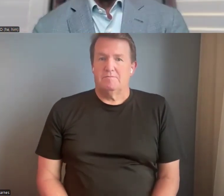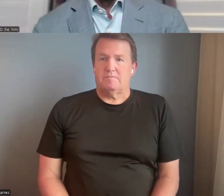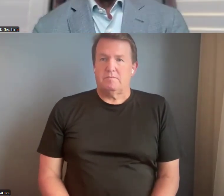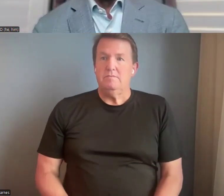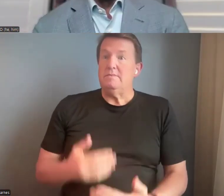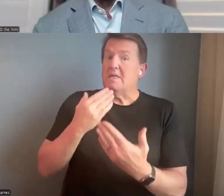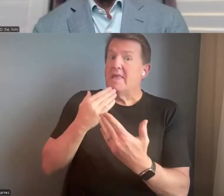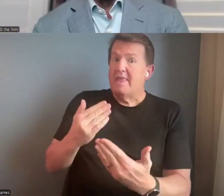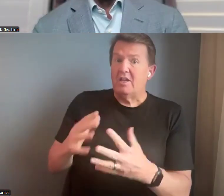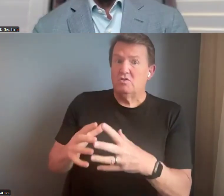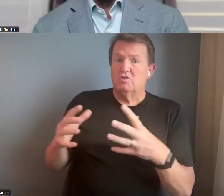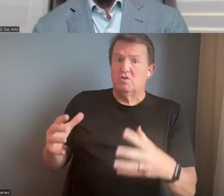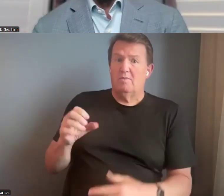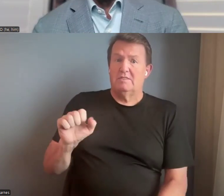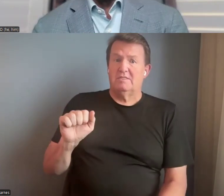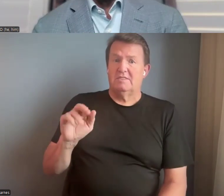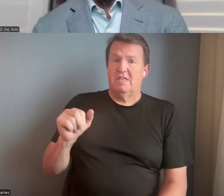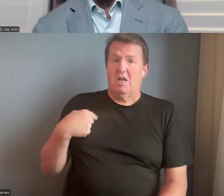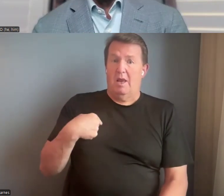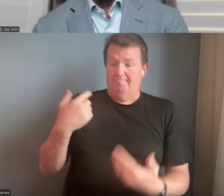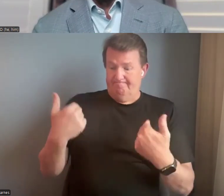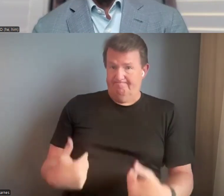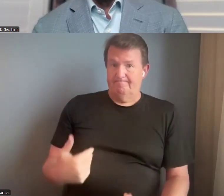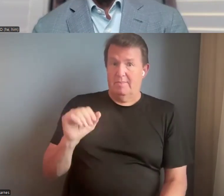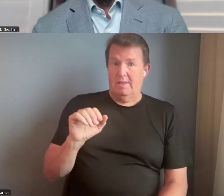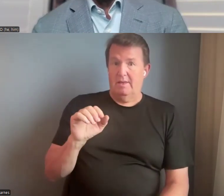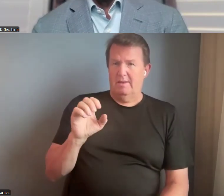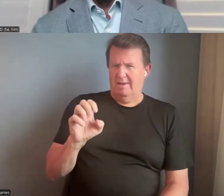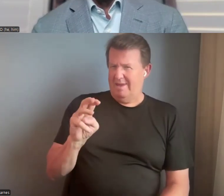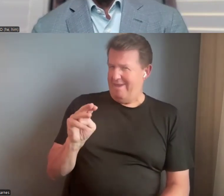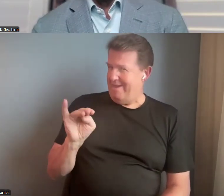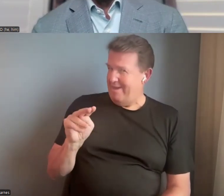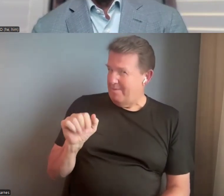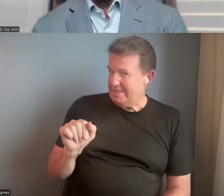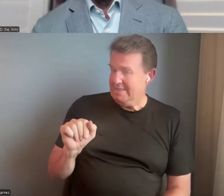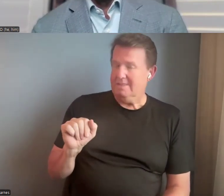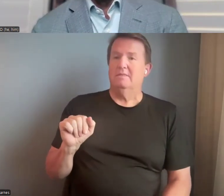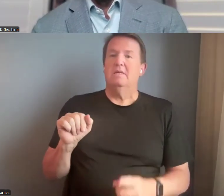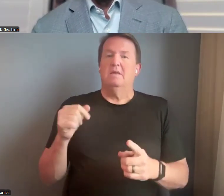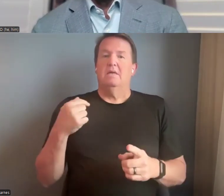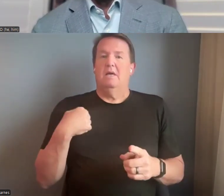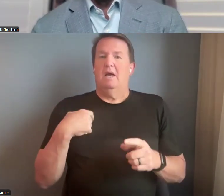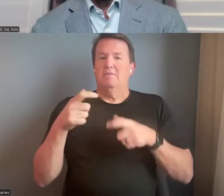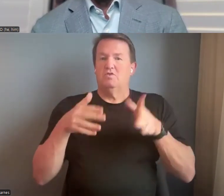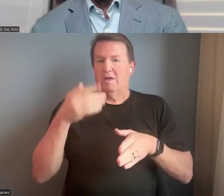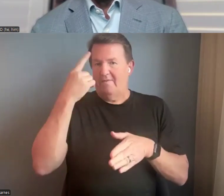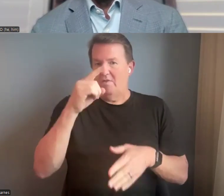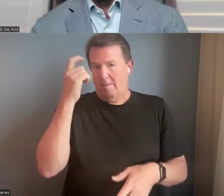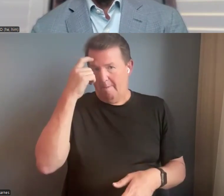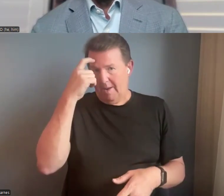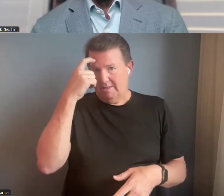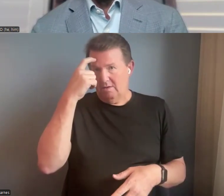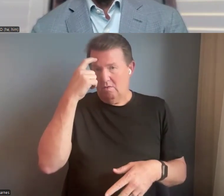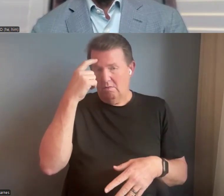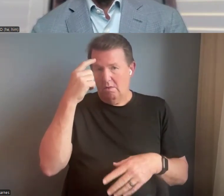Thank you so much, Sarah. My name is Amina, and I am the director of the Health and Mental Health Program here in Orange